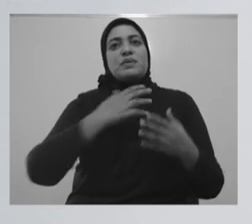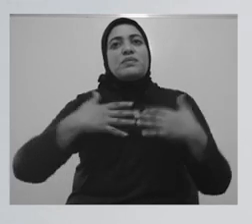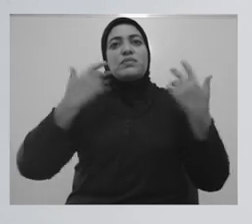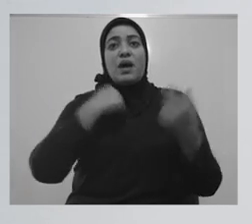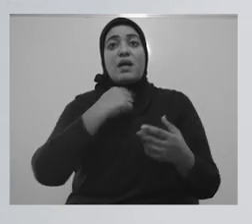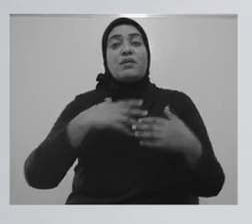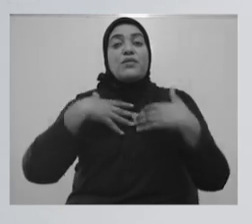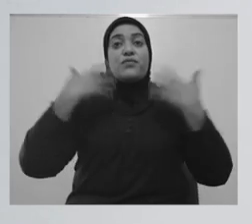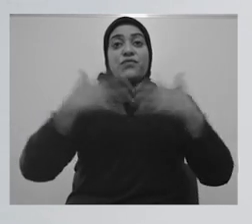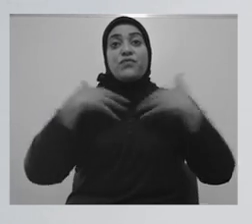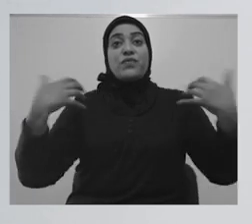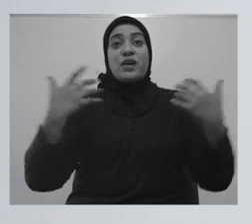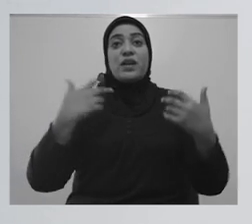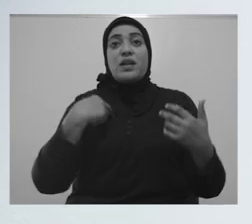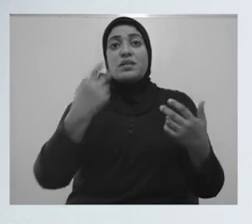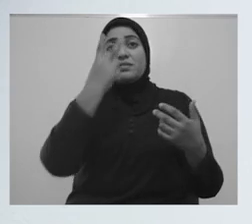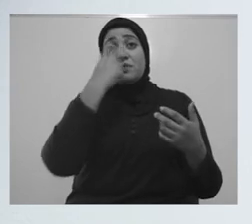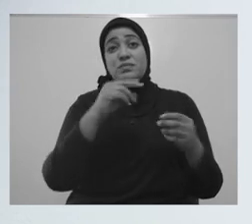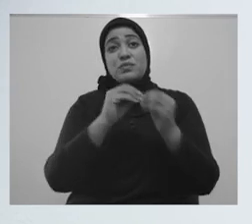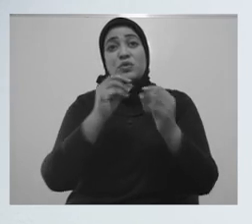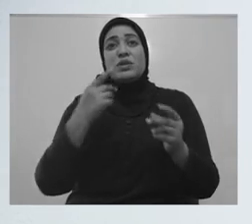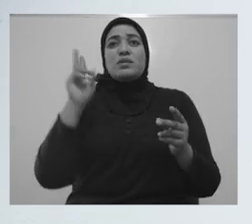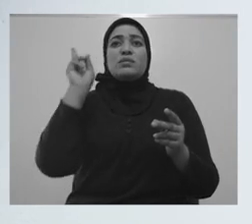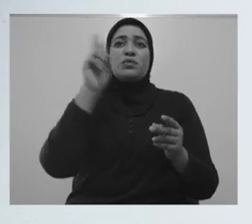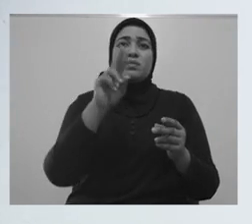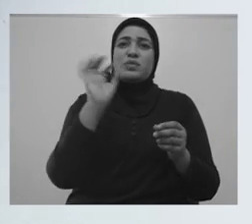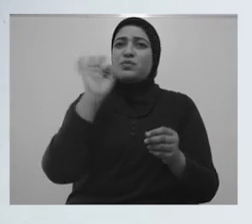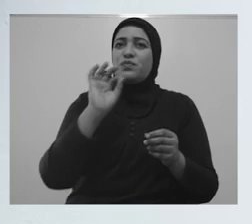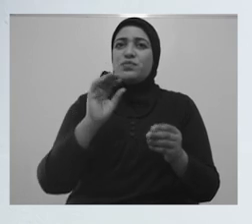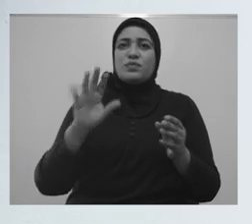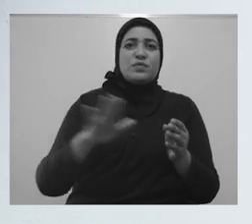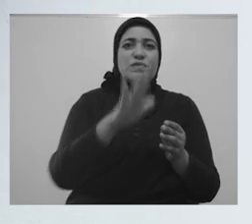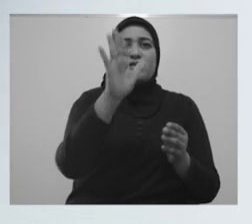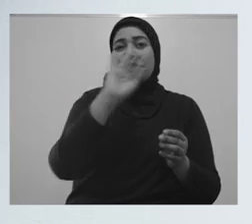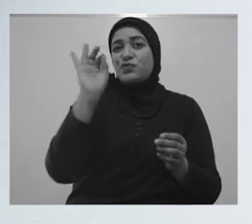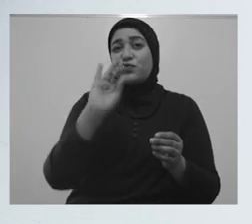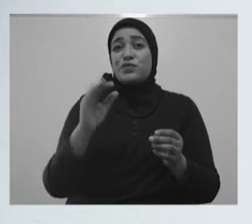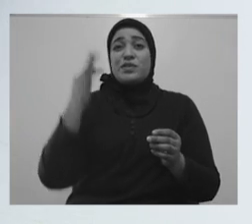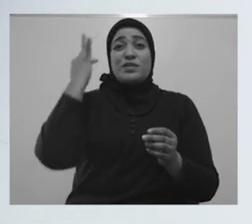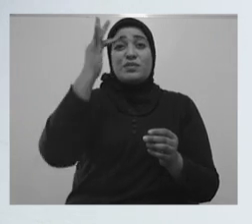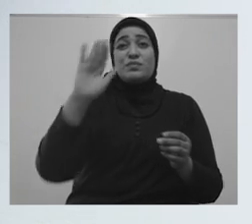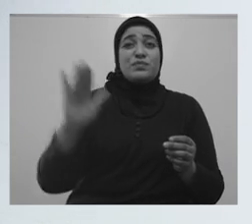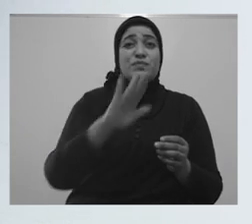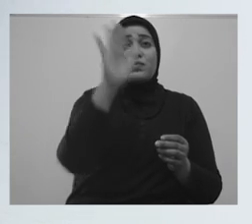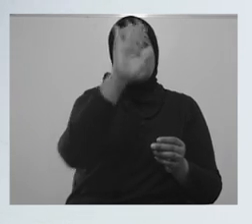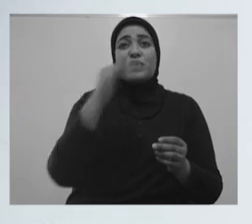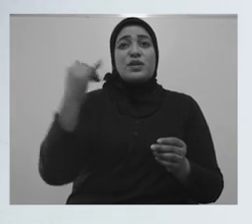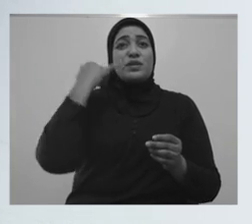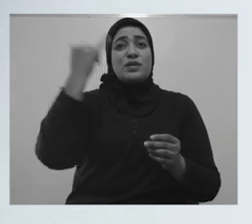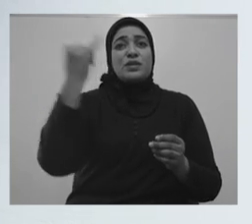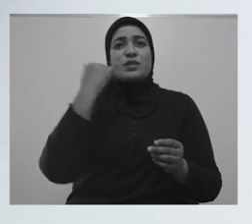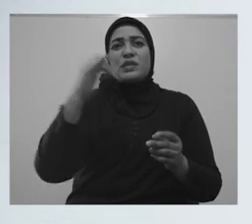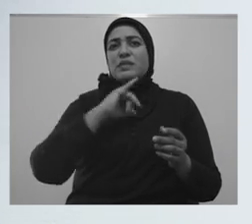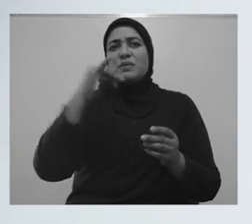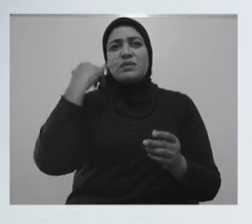easy. easy. We had a lot of in transportation, in transportation, in transportation,